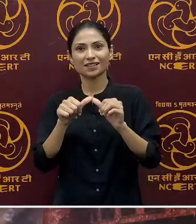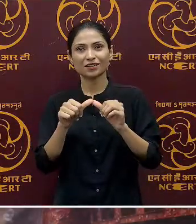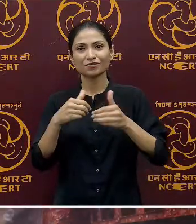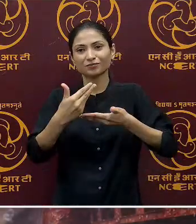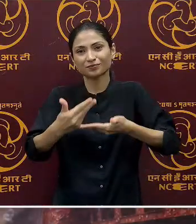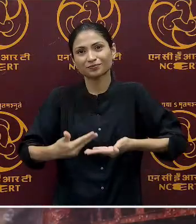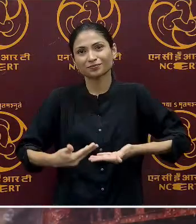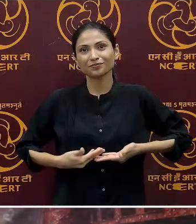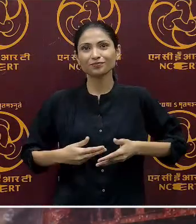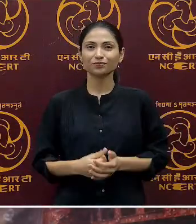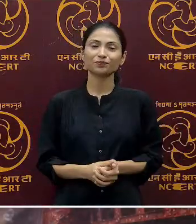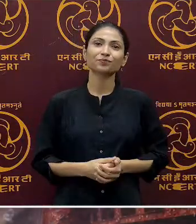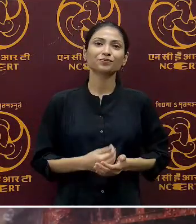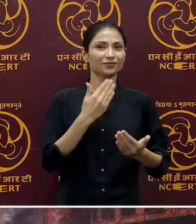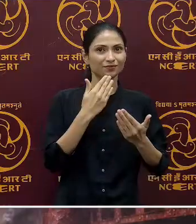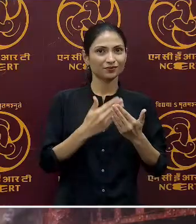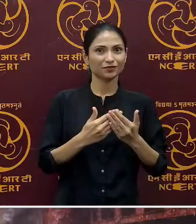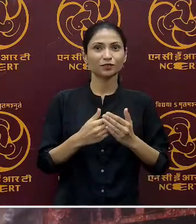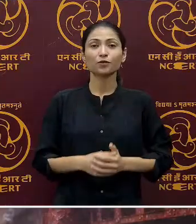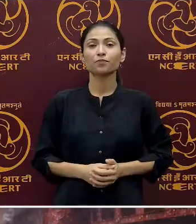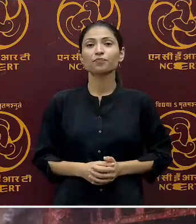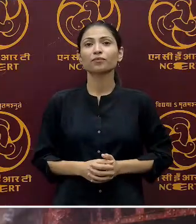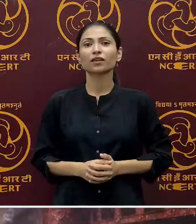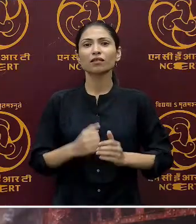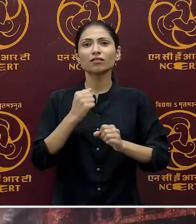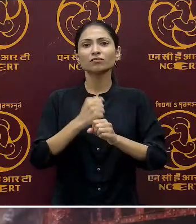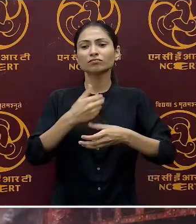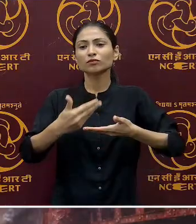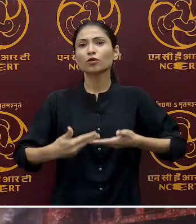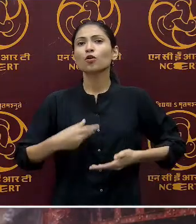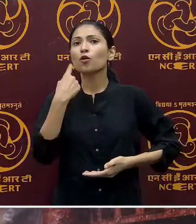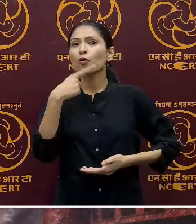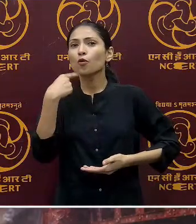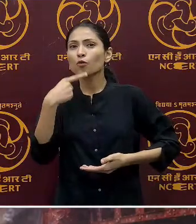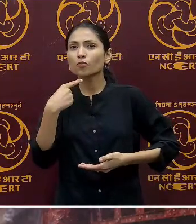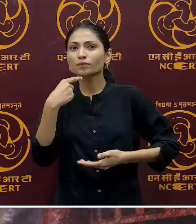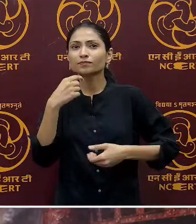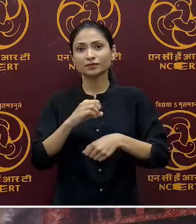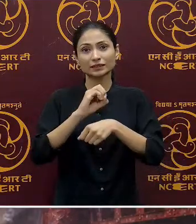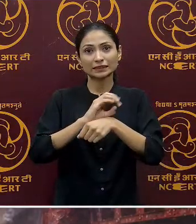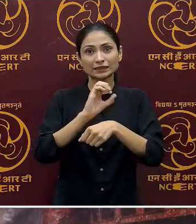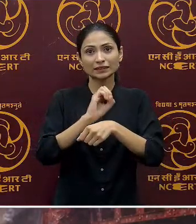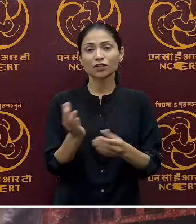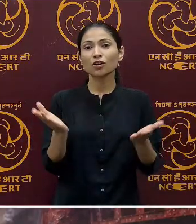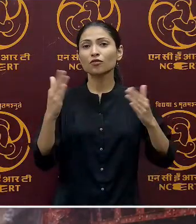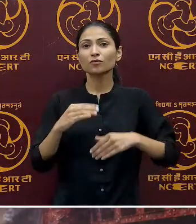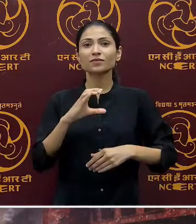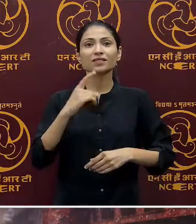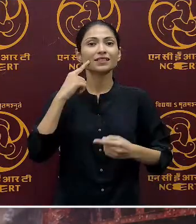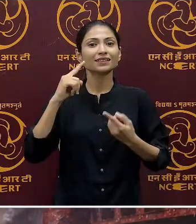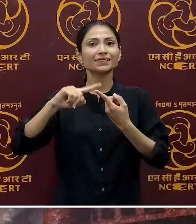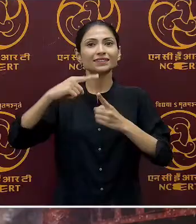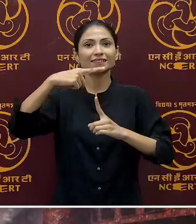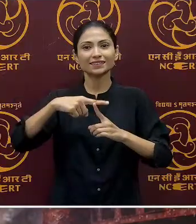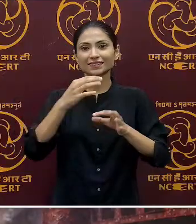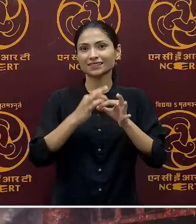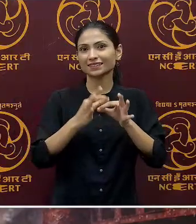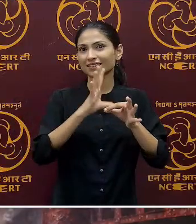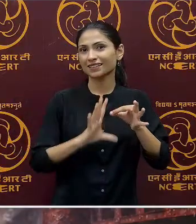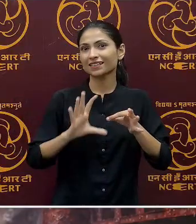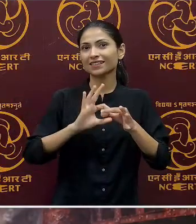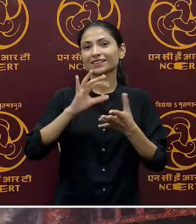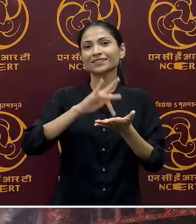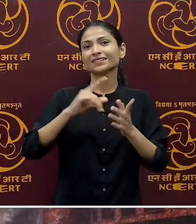Ma'am is a consultant academic from CIET NCERT New Delhi itself. So let's begin with this conversation